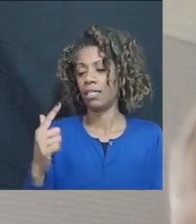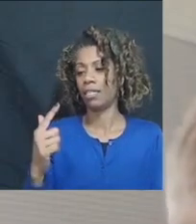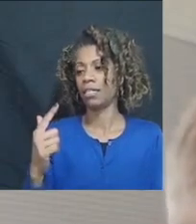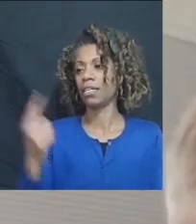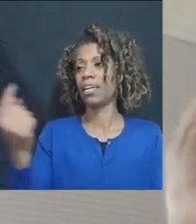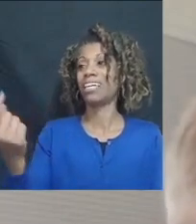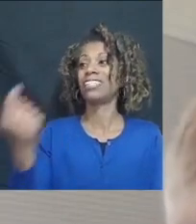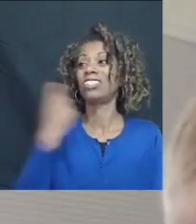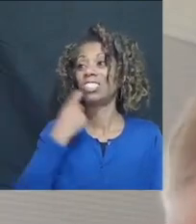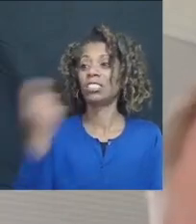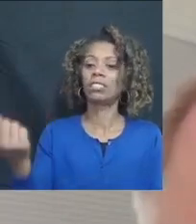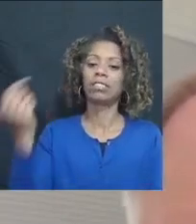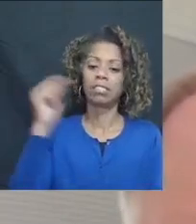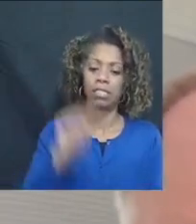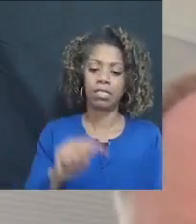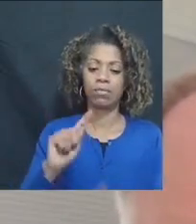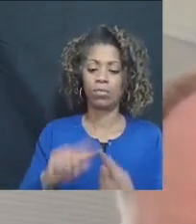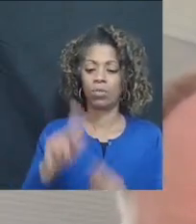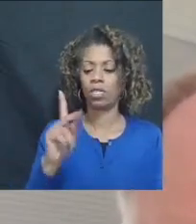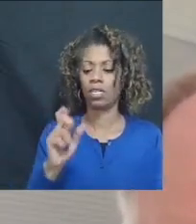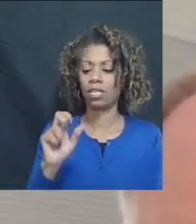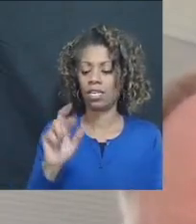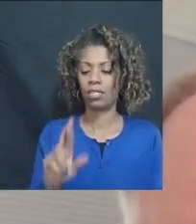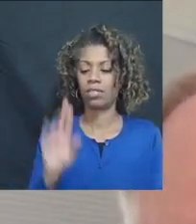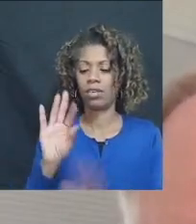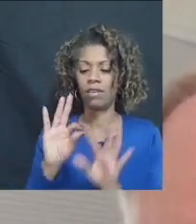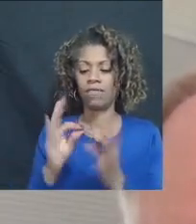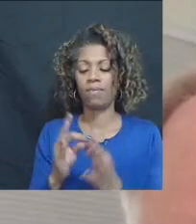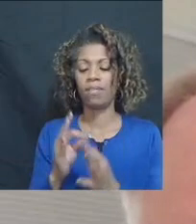as president. And Drew's just a remarkable guy. He